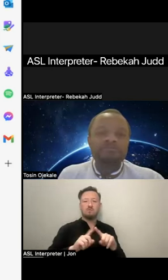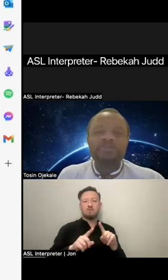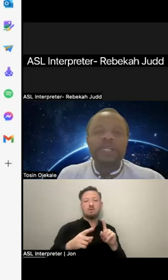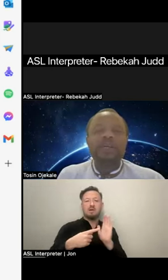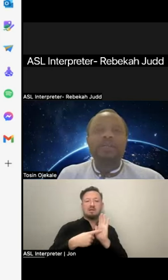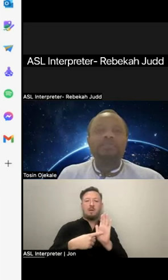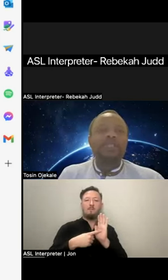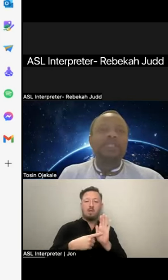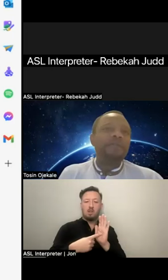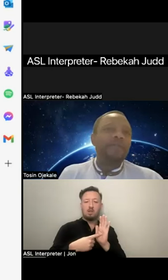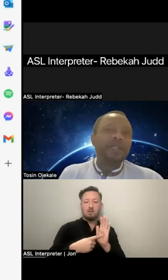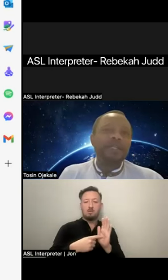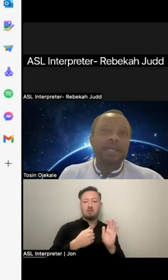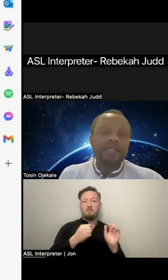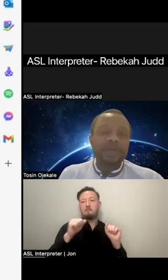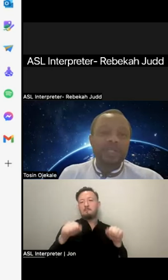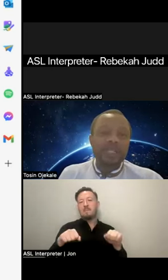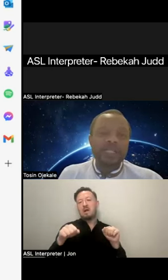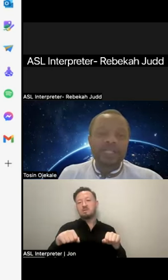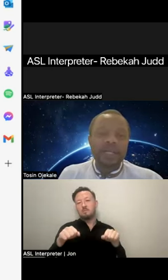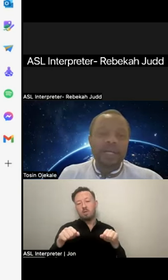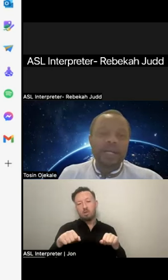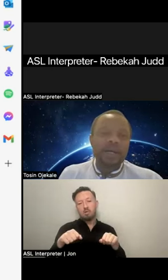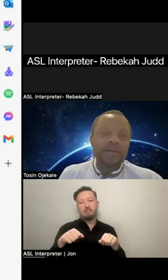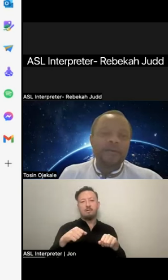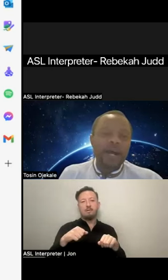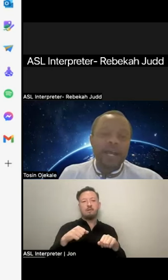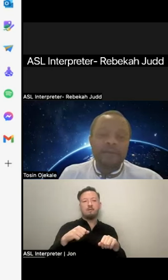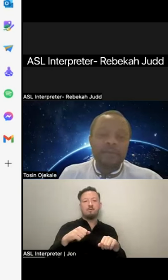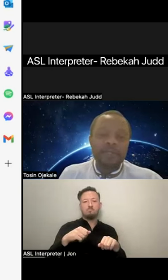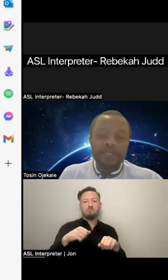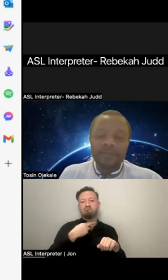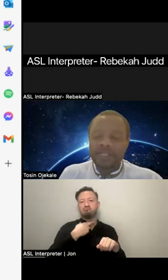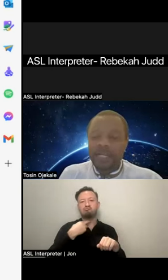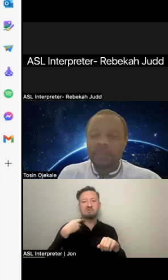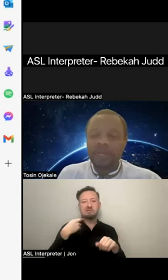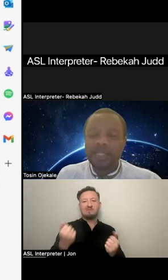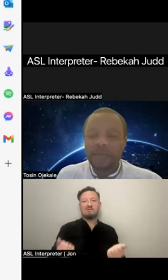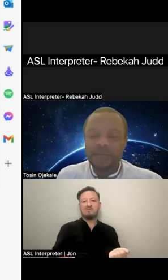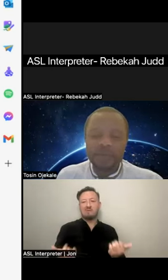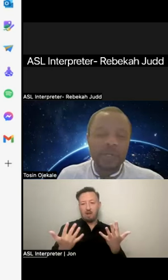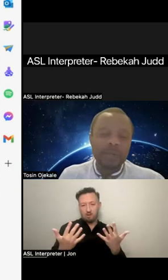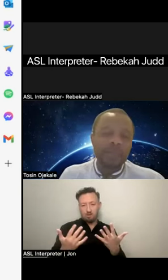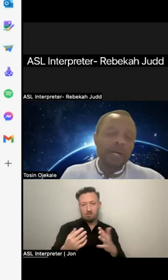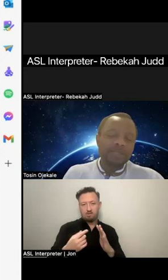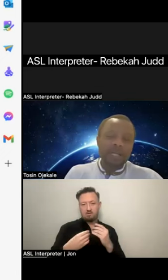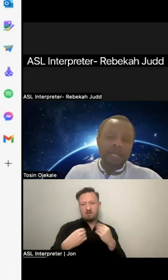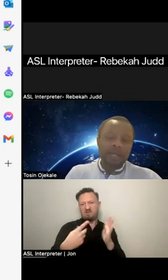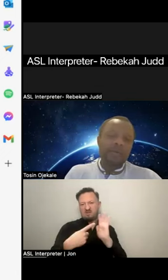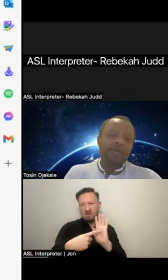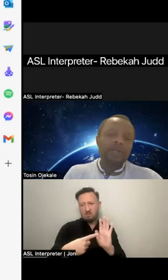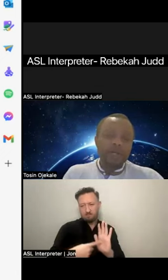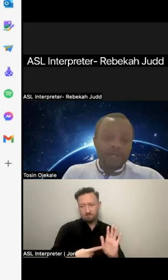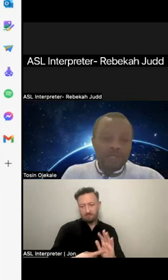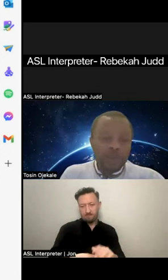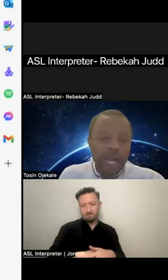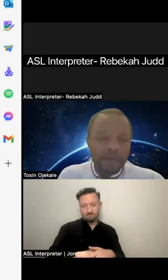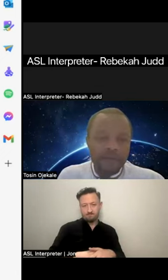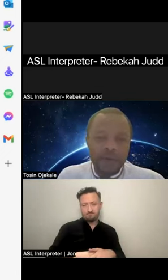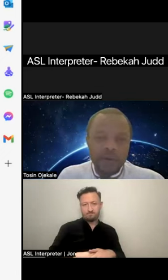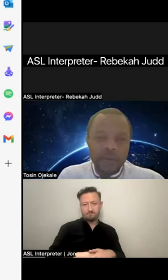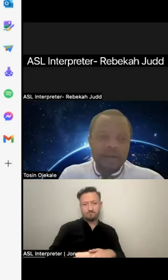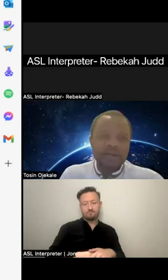have different sources of fire from the different elements that we've spoken about earlier on. So